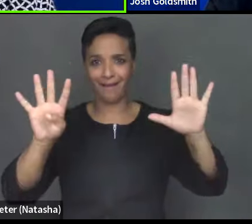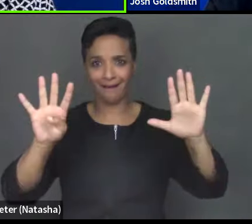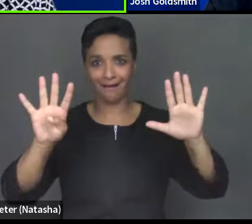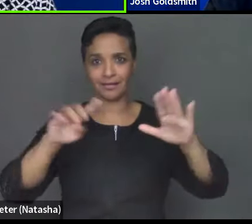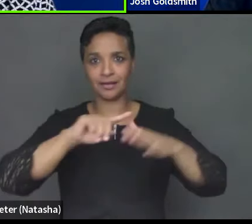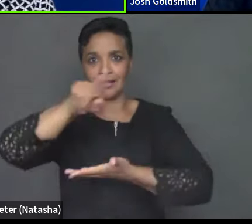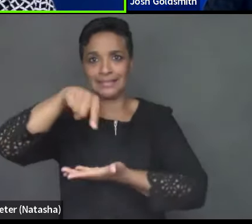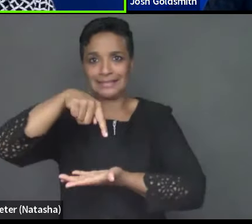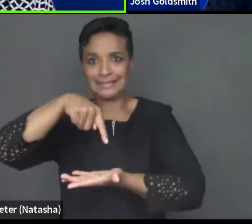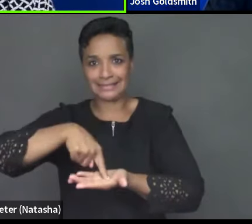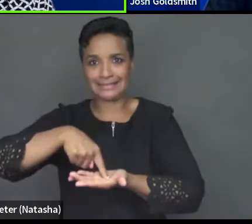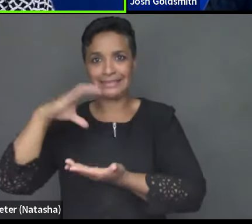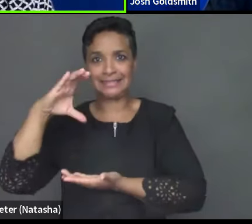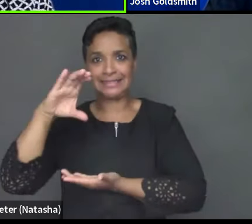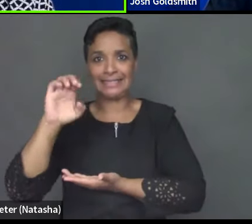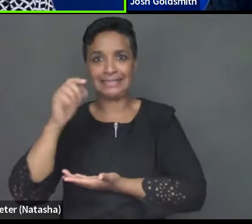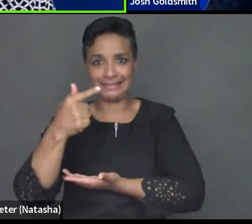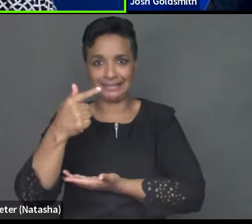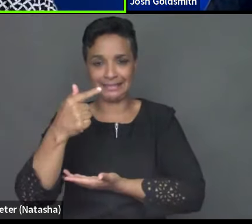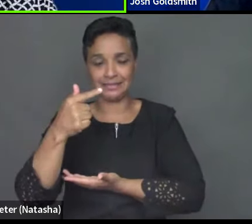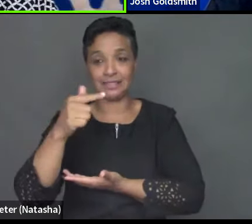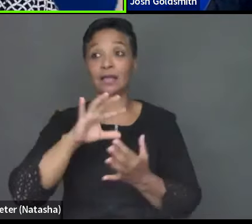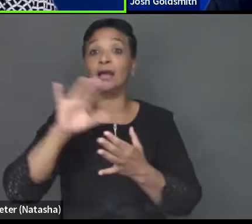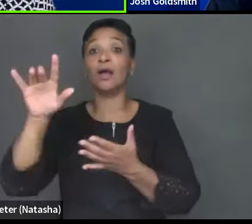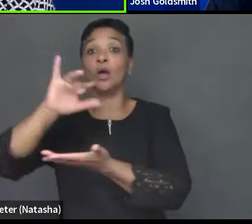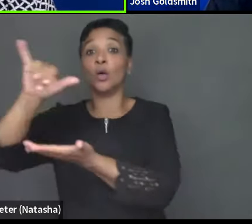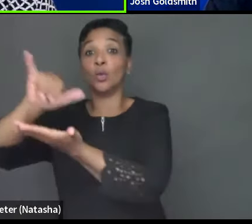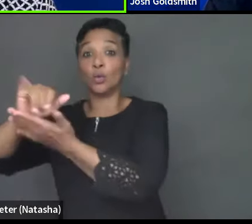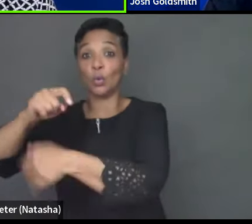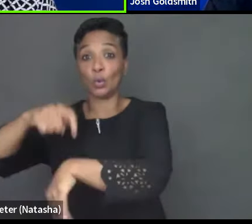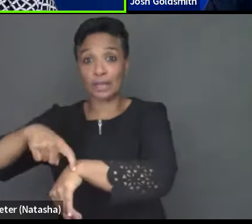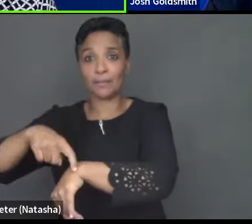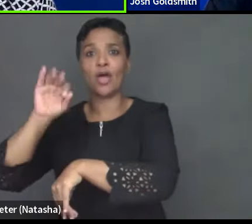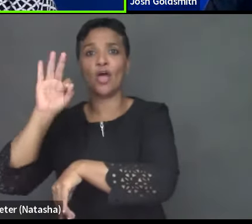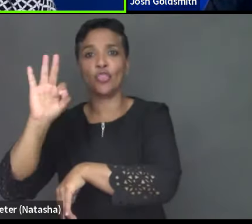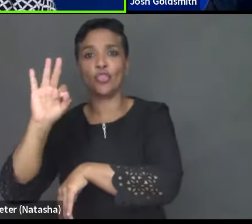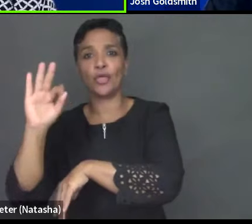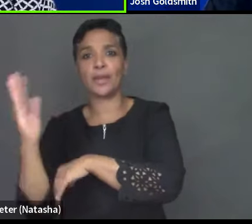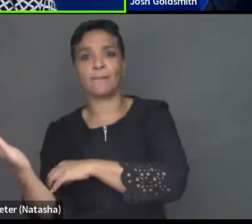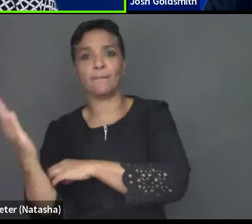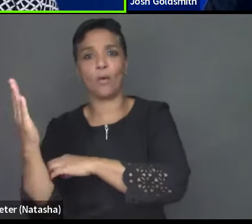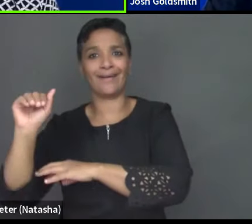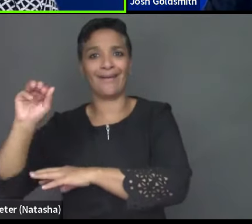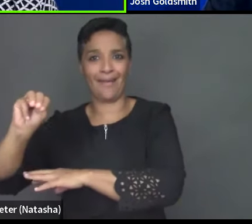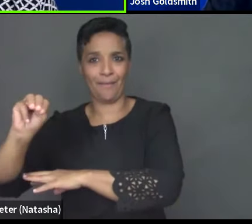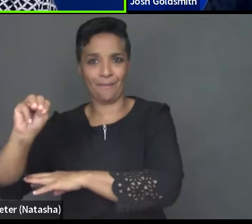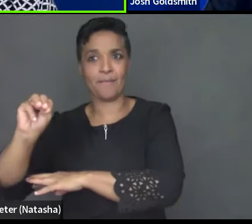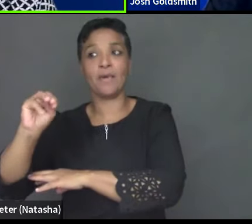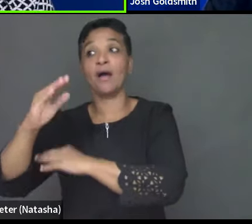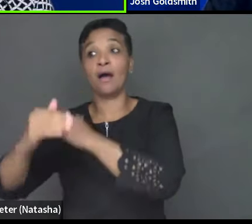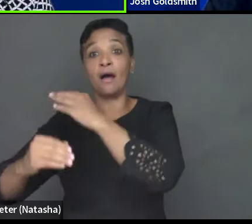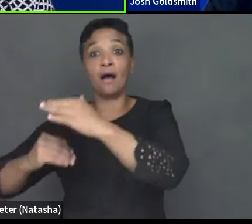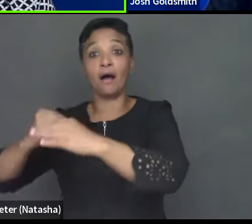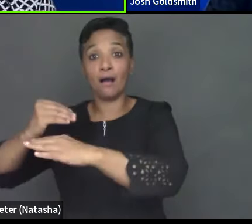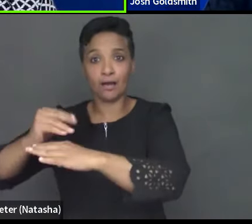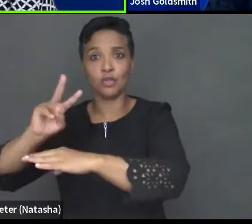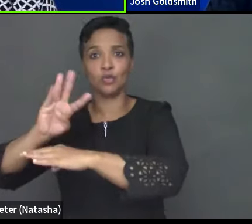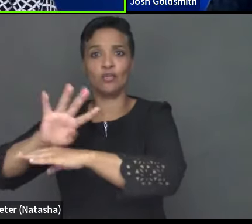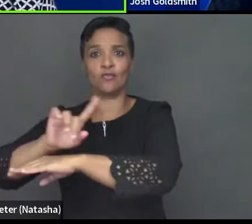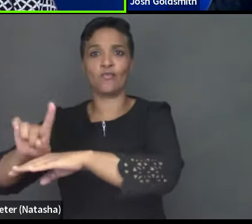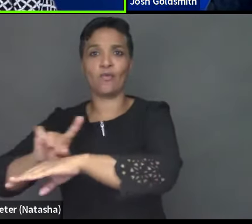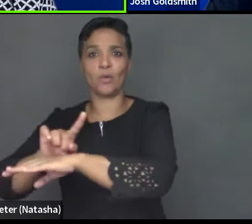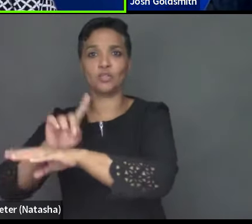that's going to be 3 a.m. New York. And they will be available for free for 24 hours. So you will be able to